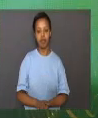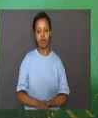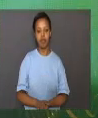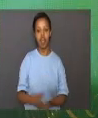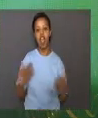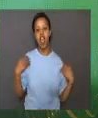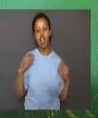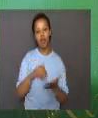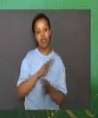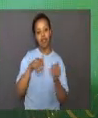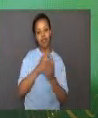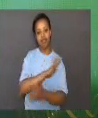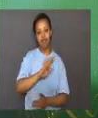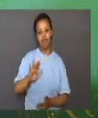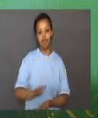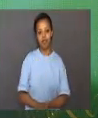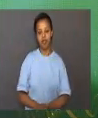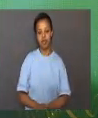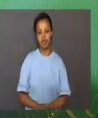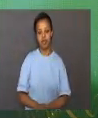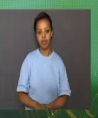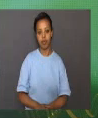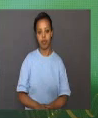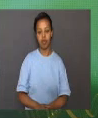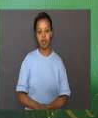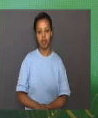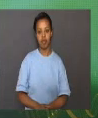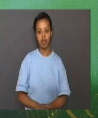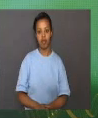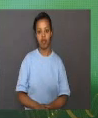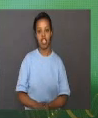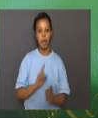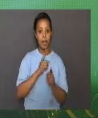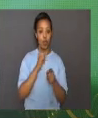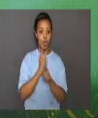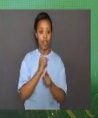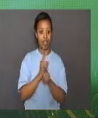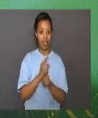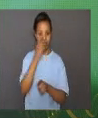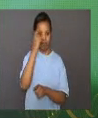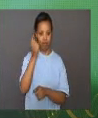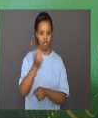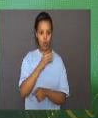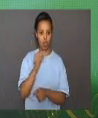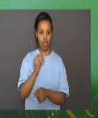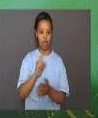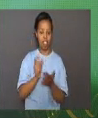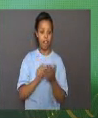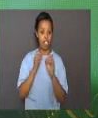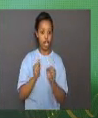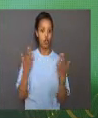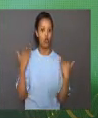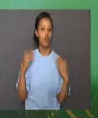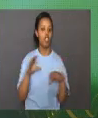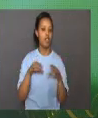Hello again, everyone. I hope you were able to remember this information from